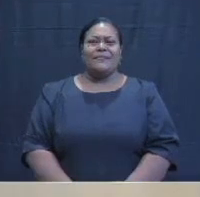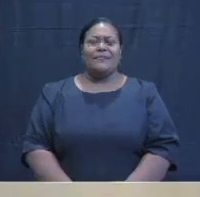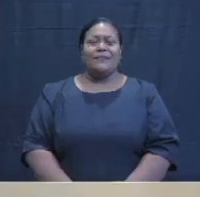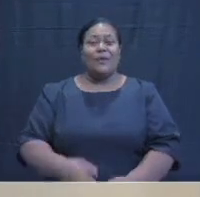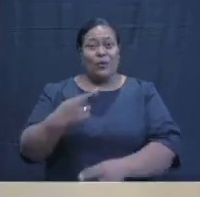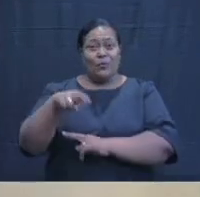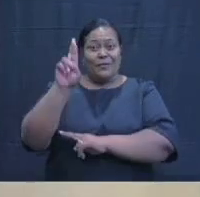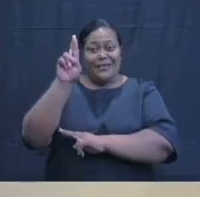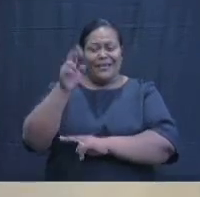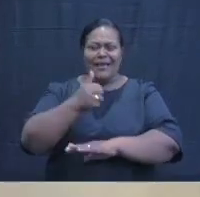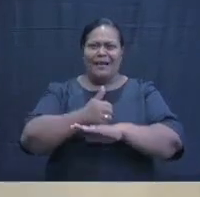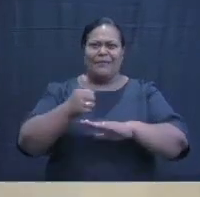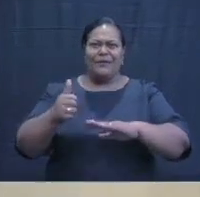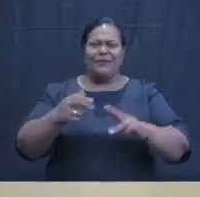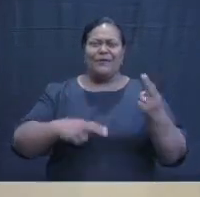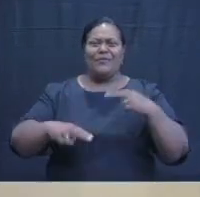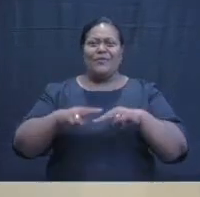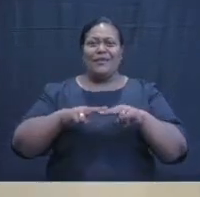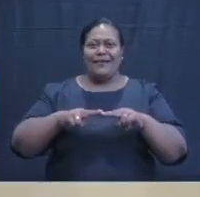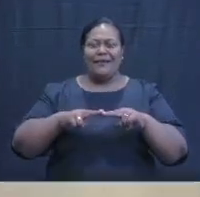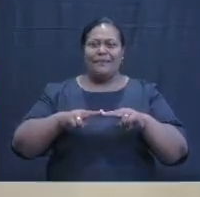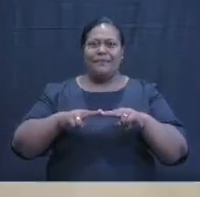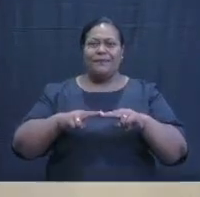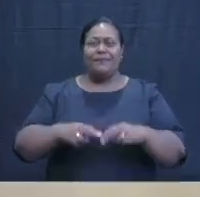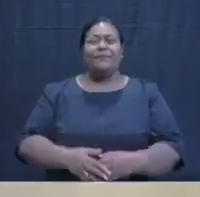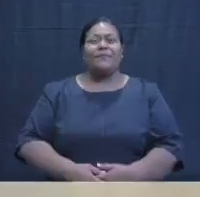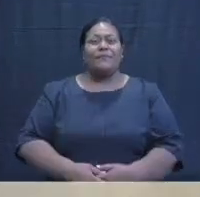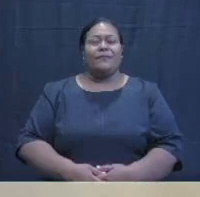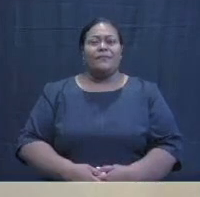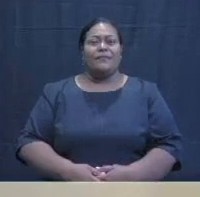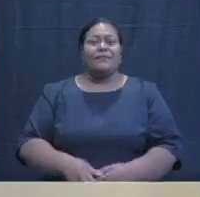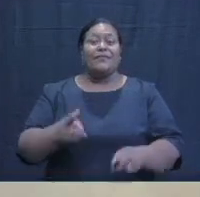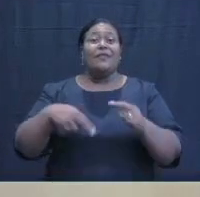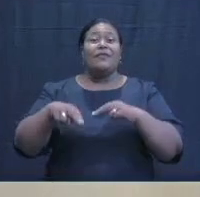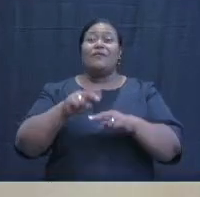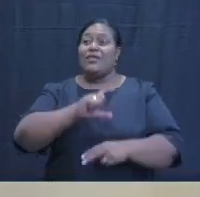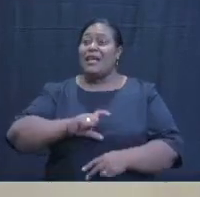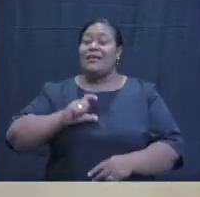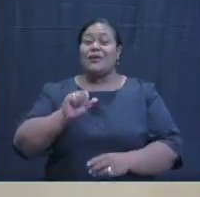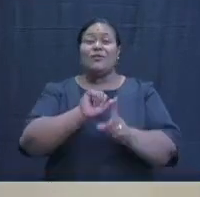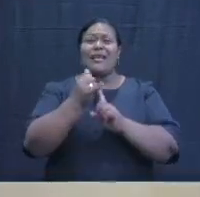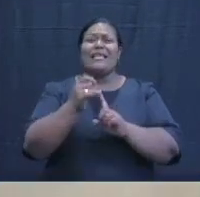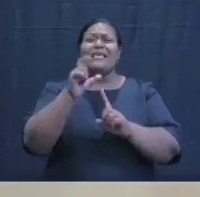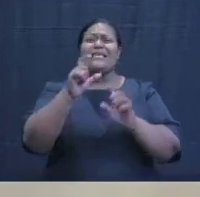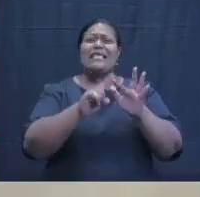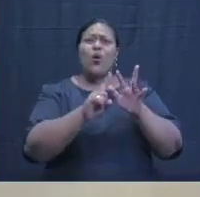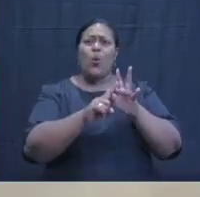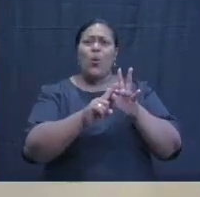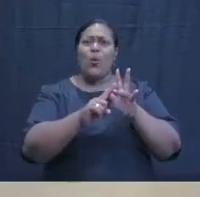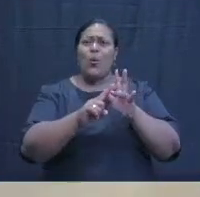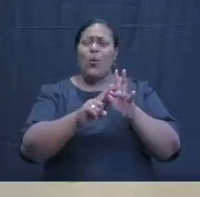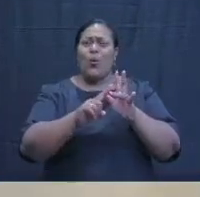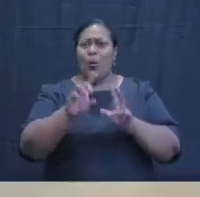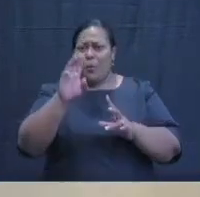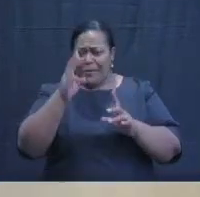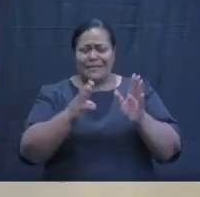representing the government of Fiji. To the Fiji Cancer Society CEO, Ms. Belinda Chan,